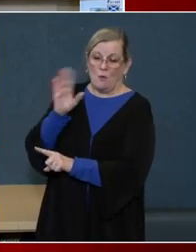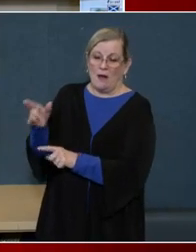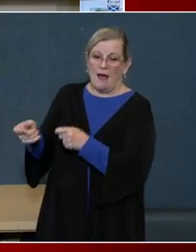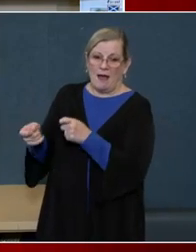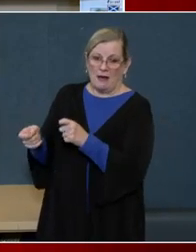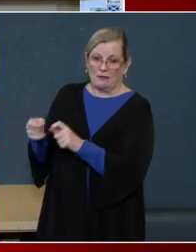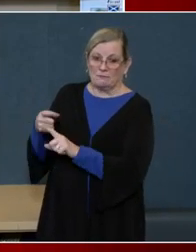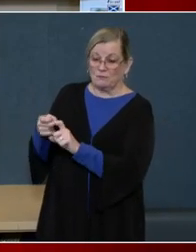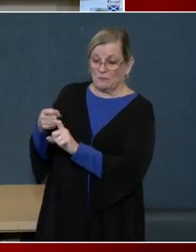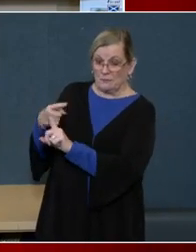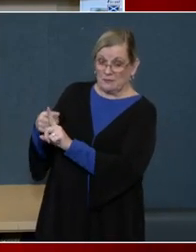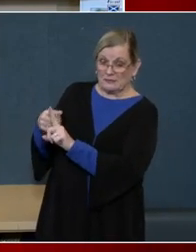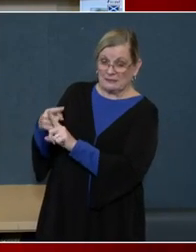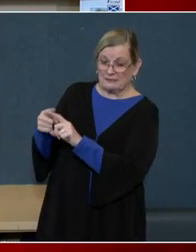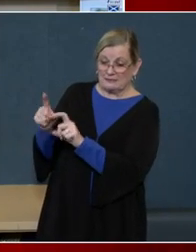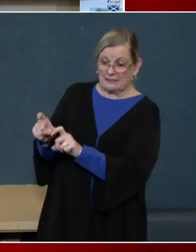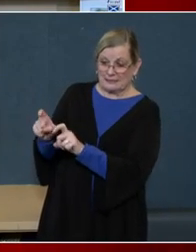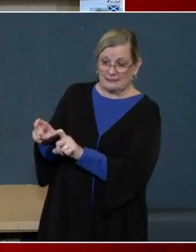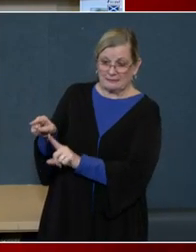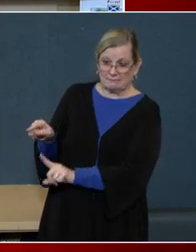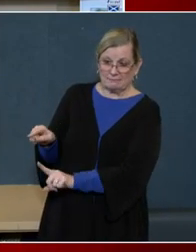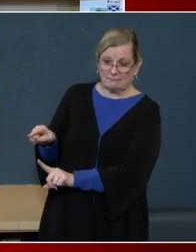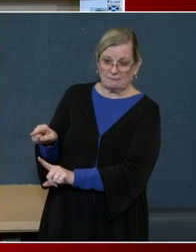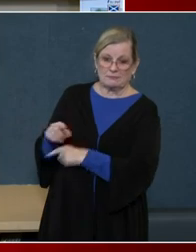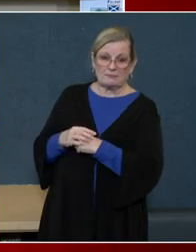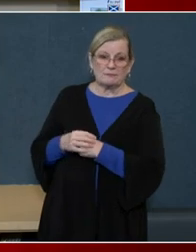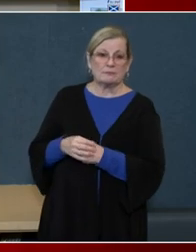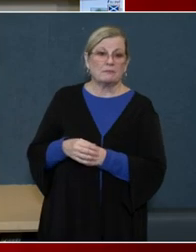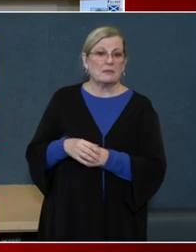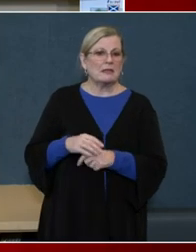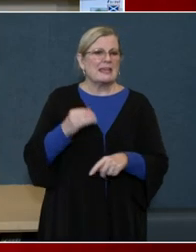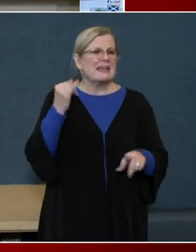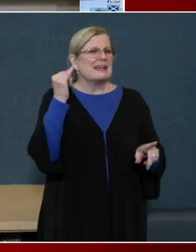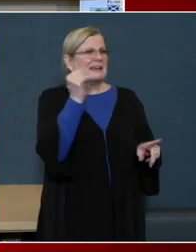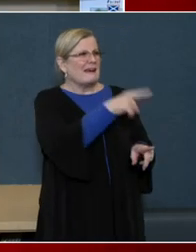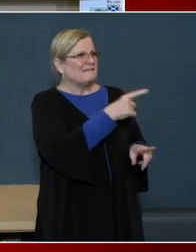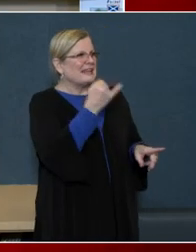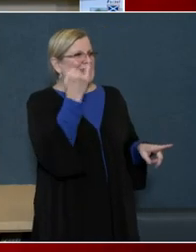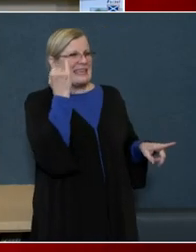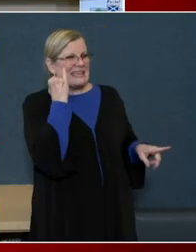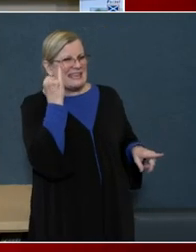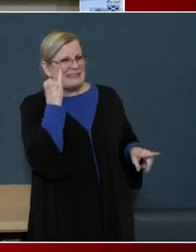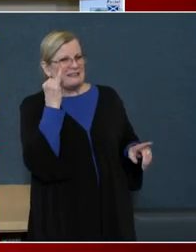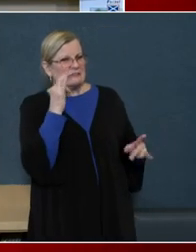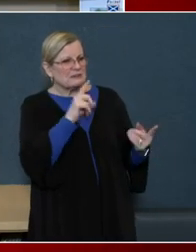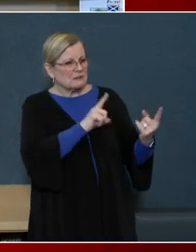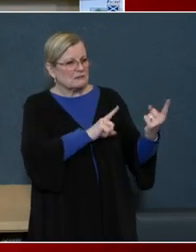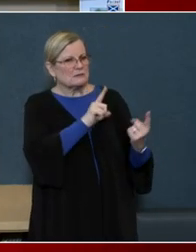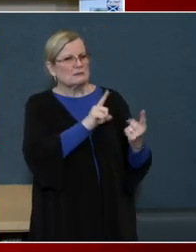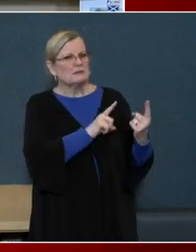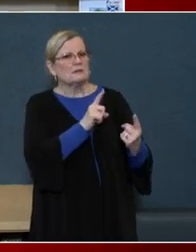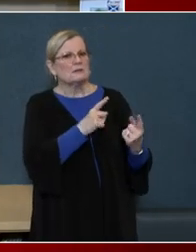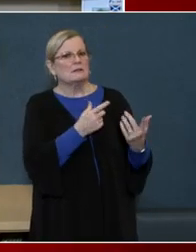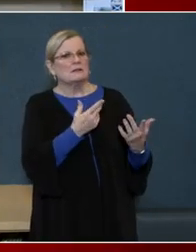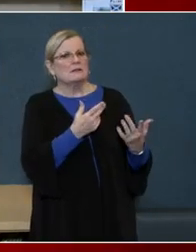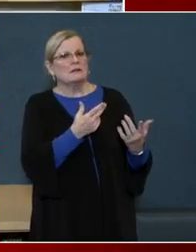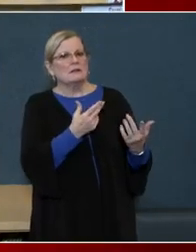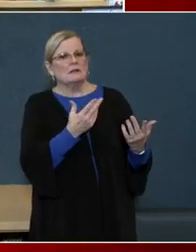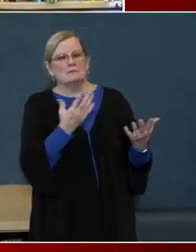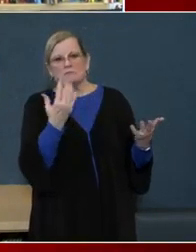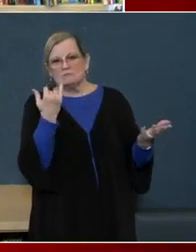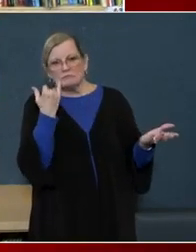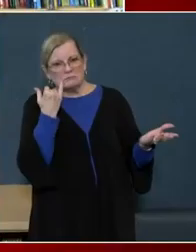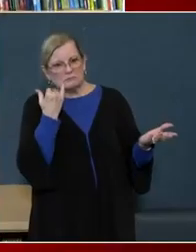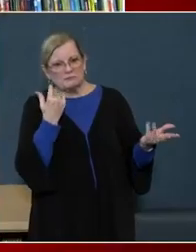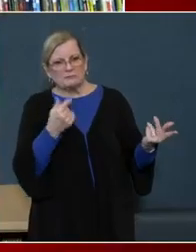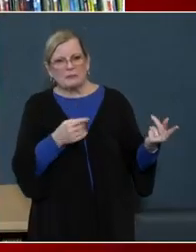a close contact, they're still technically supposed to quarantine for 14 days out of an abundance of caution, correct? Dr. Nesbitt. Yes.